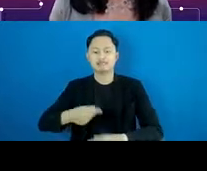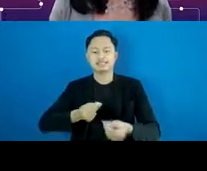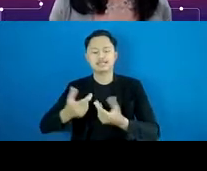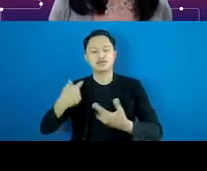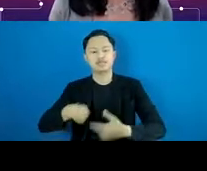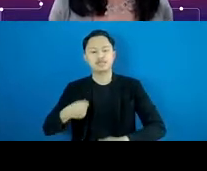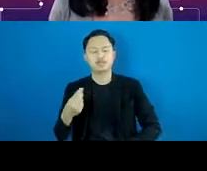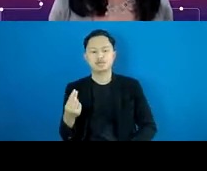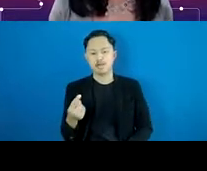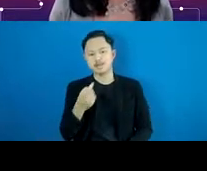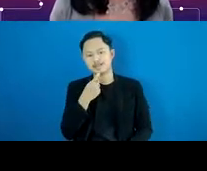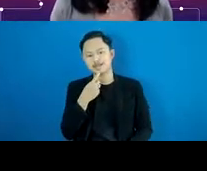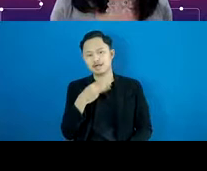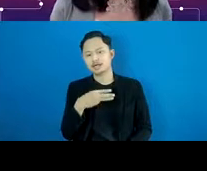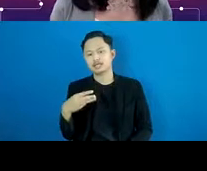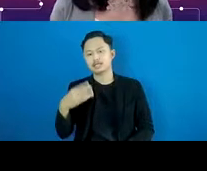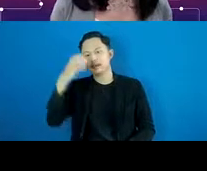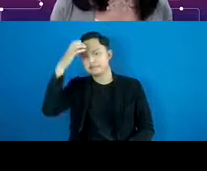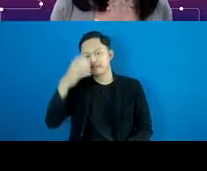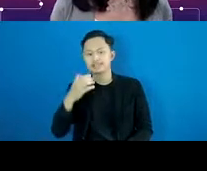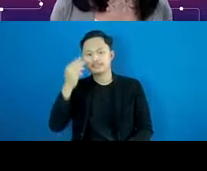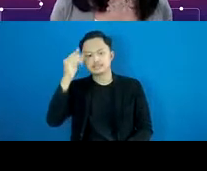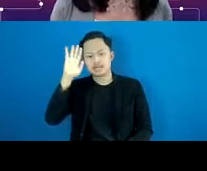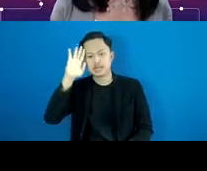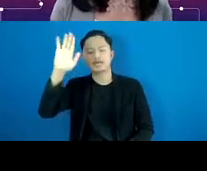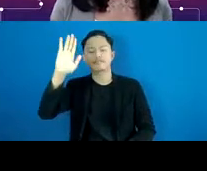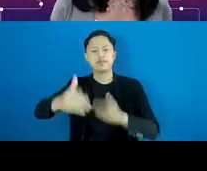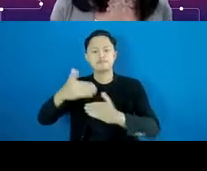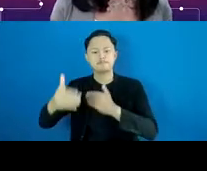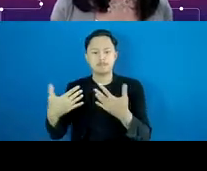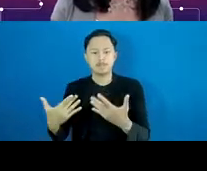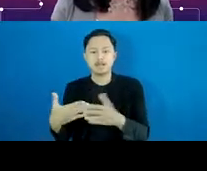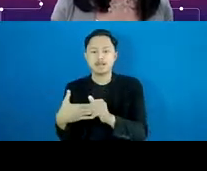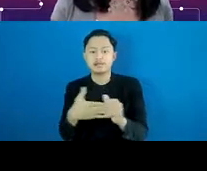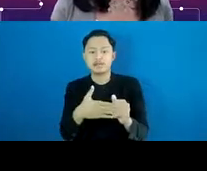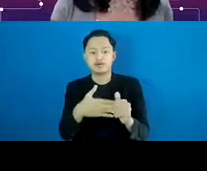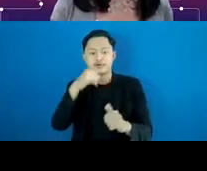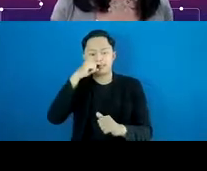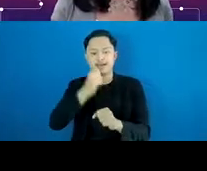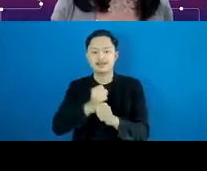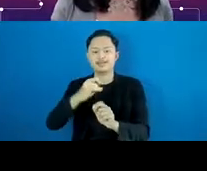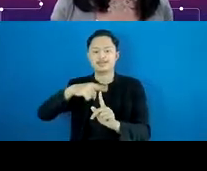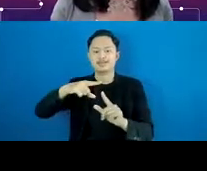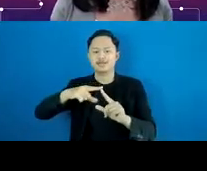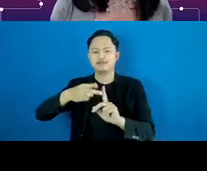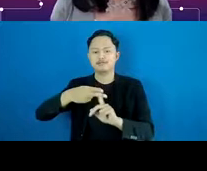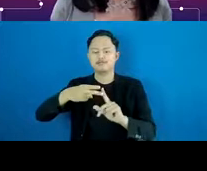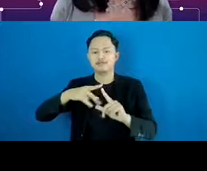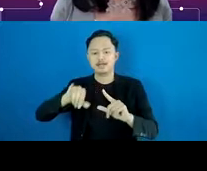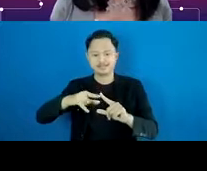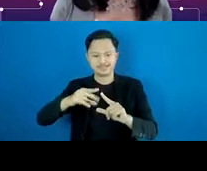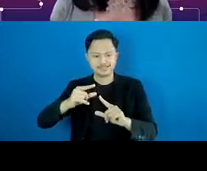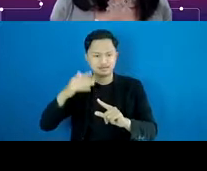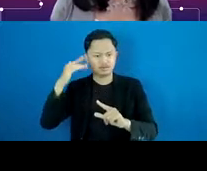the e-bus rollout action plan, which will be led by Ms. Gita Pajar Saptiani, the Senior Project